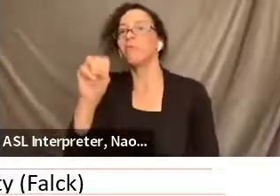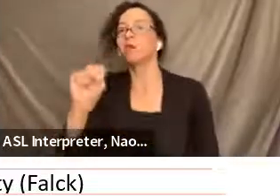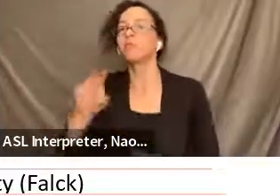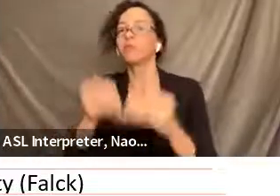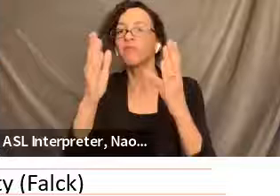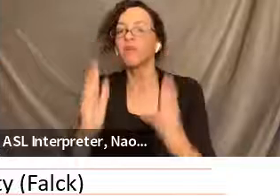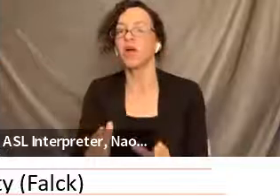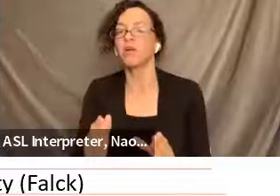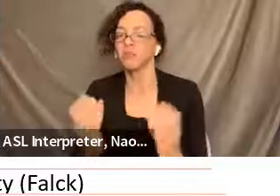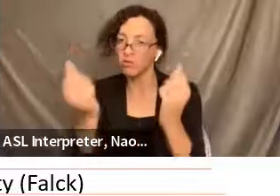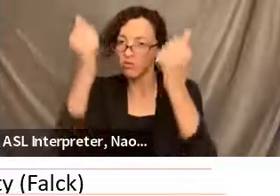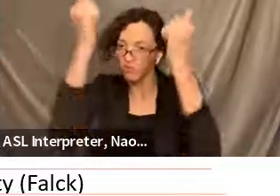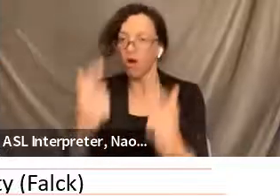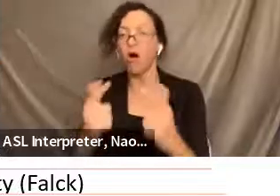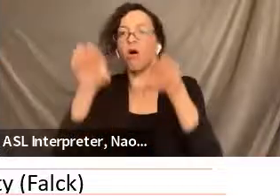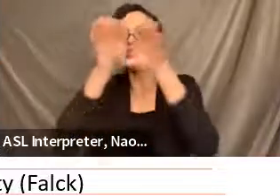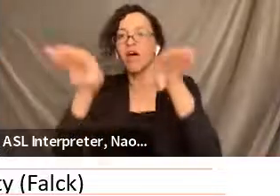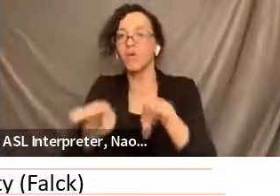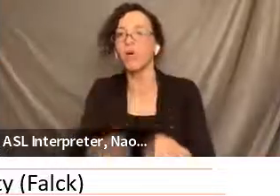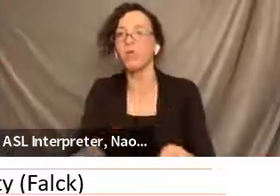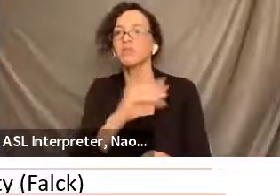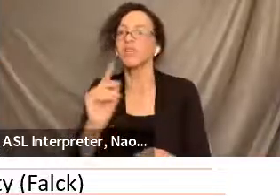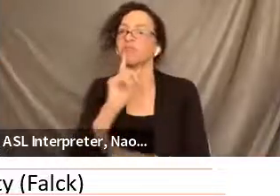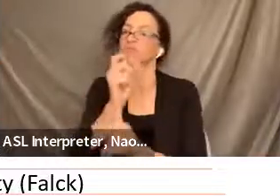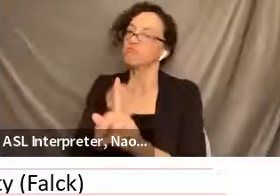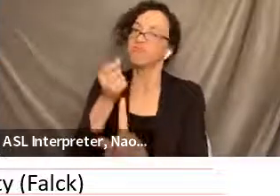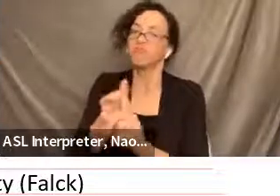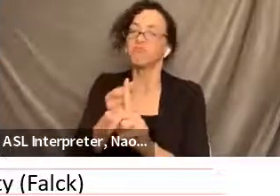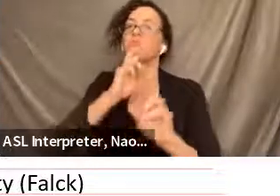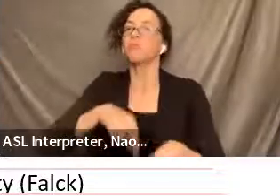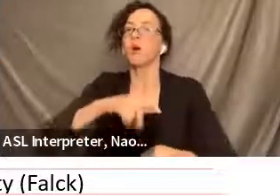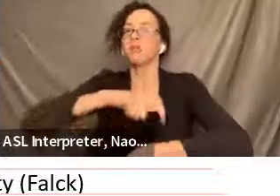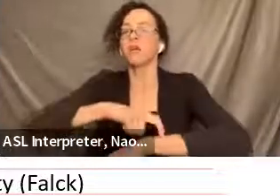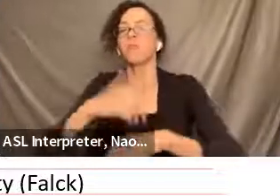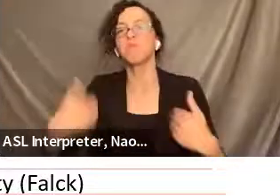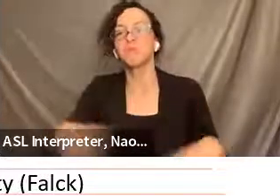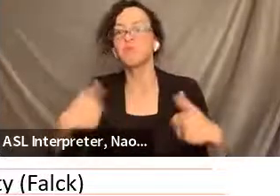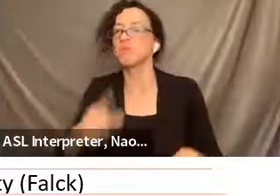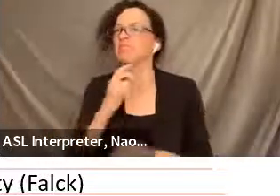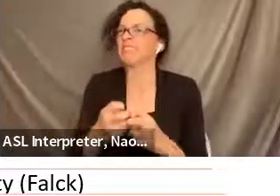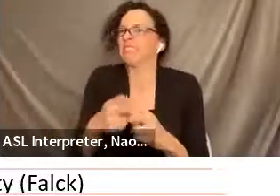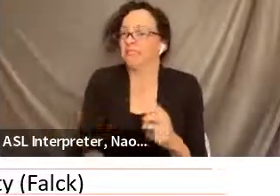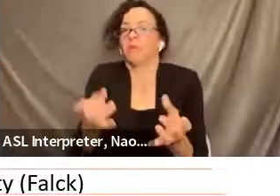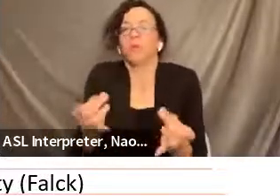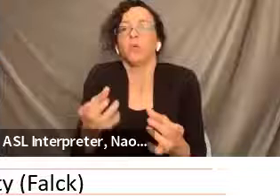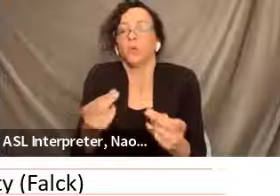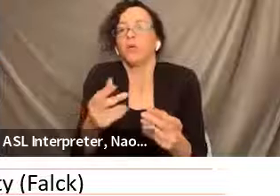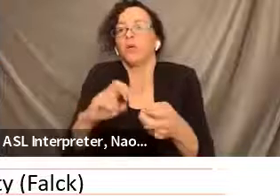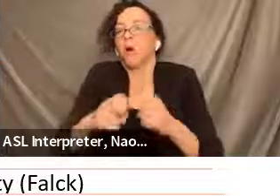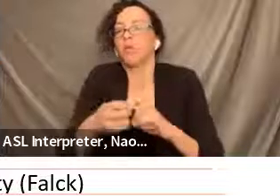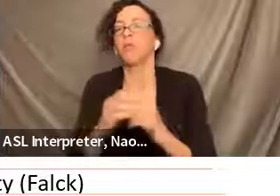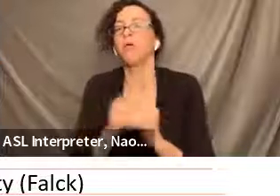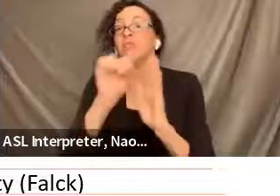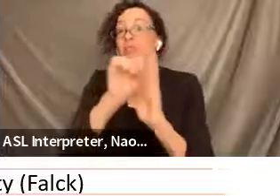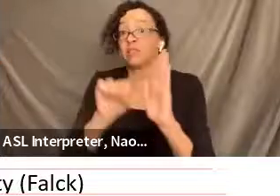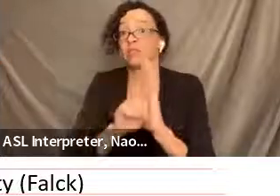response times. It's a very difficult, thorny problem, and the state is actually trying to help us with some